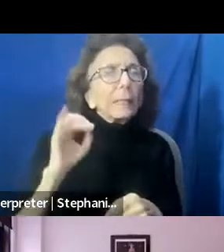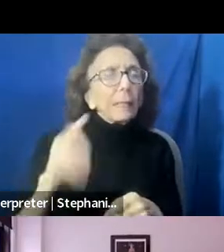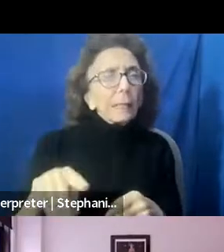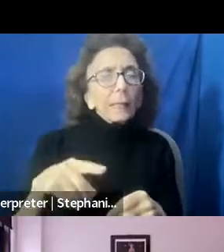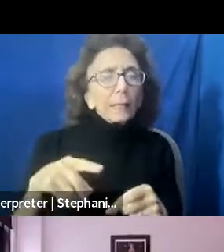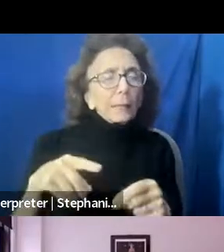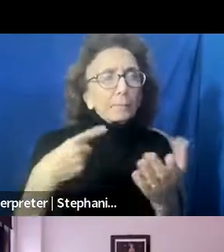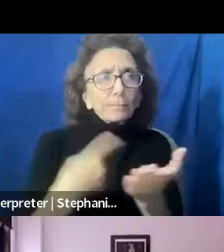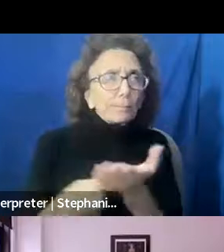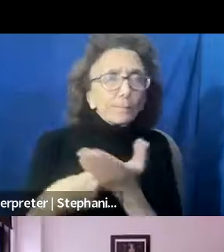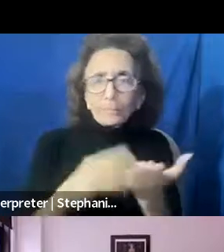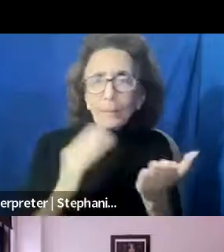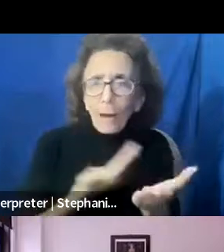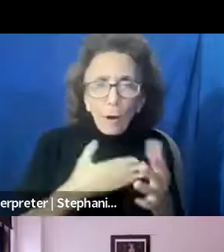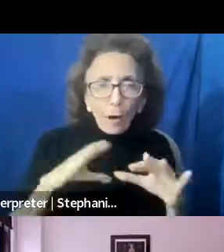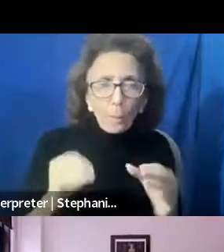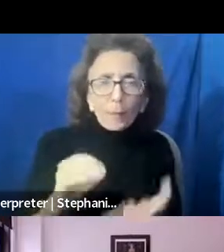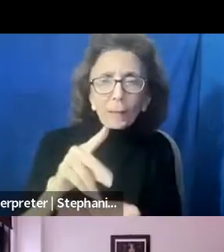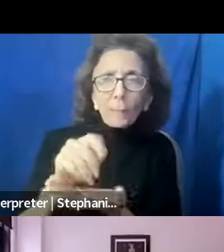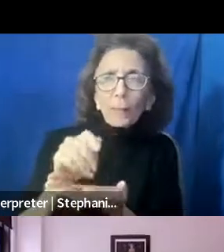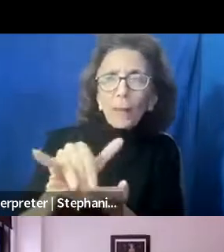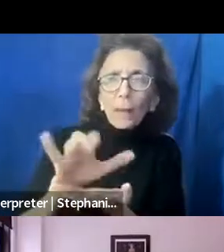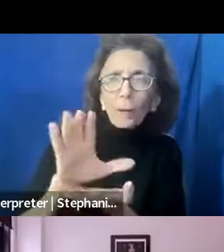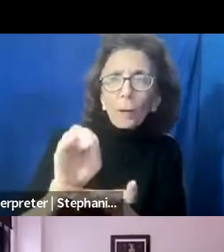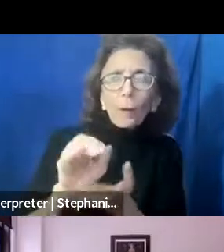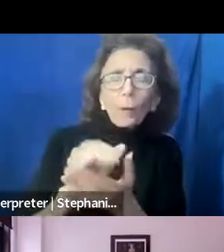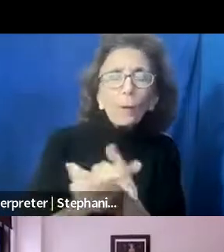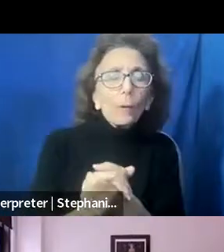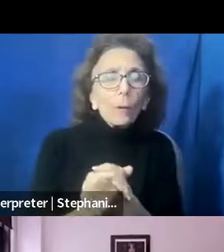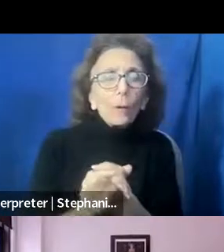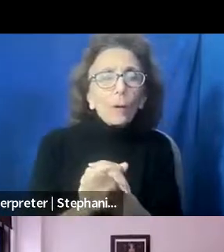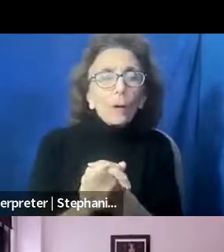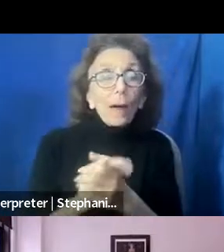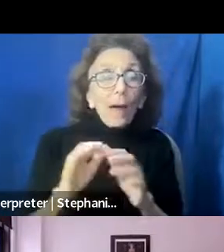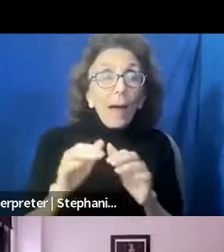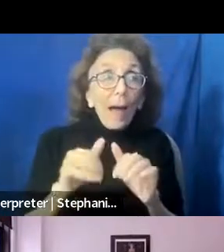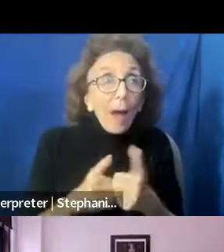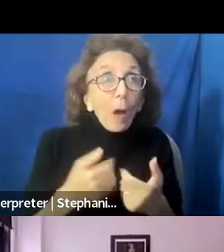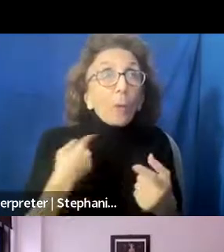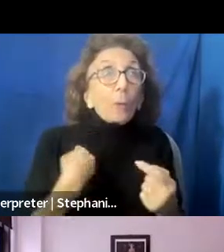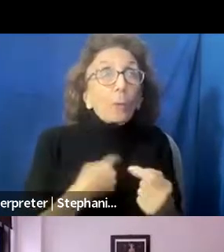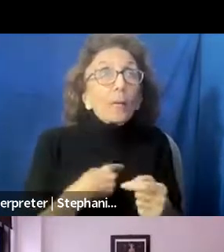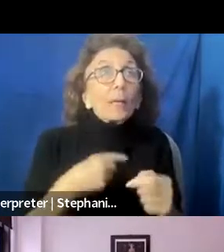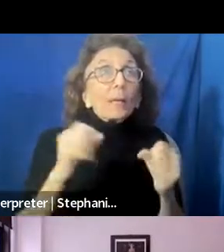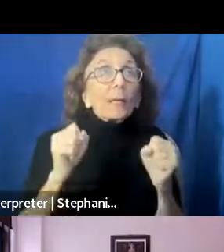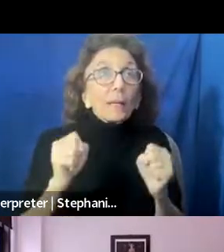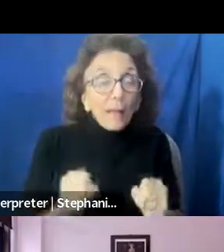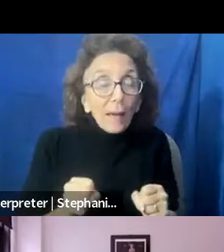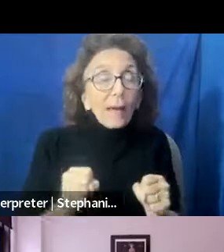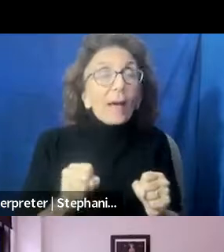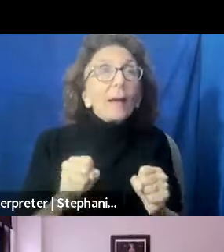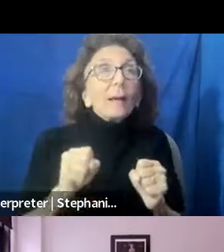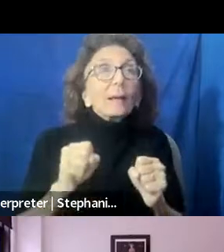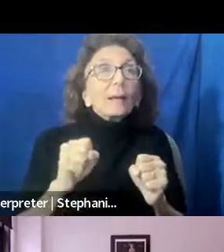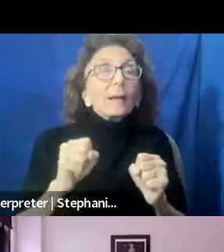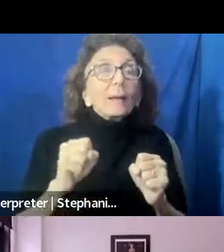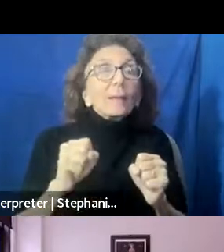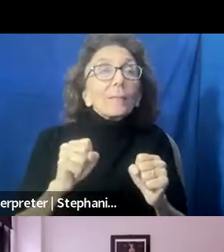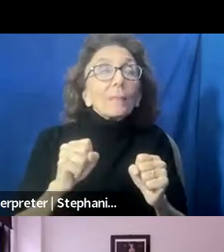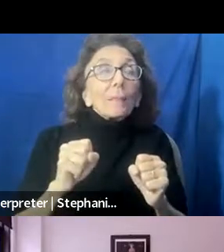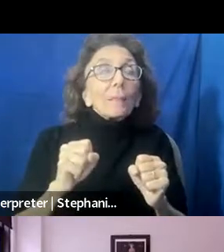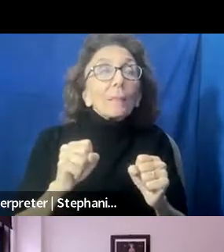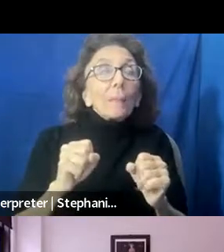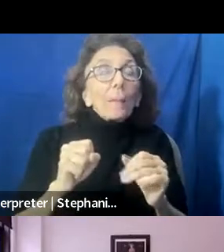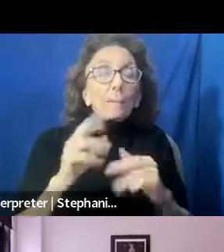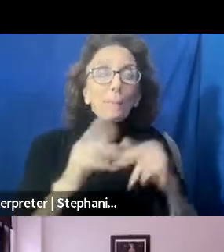how Playco could build in, or how theater in general could build in the ability for rapid